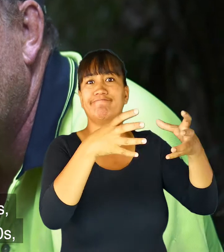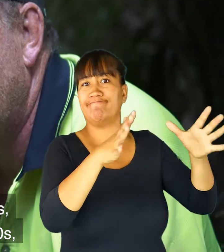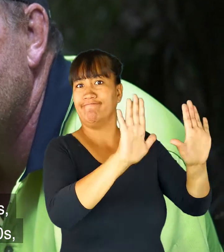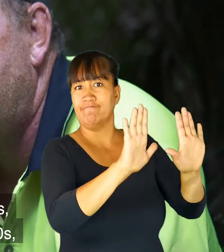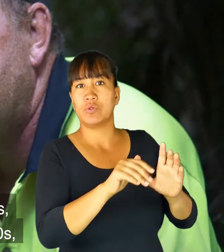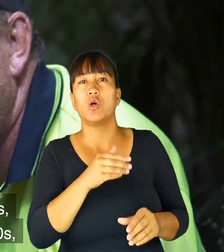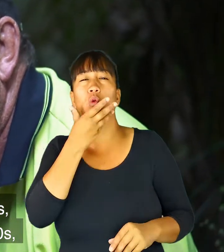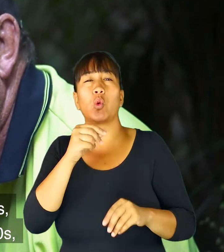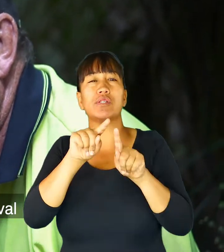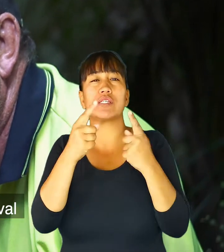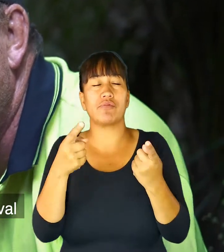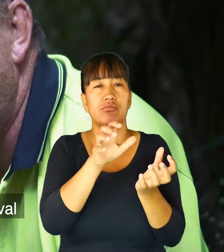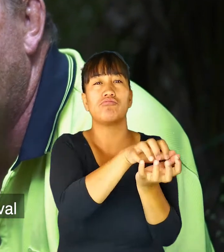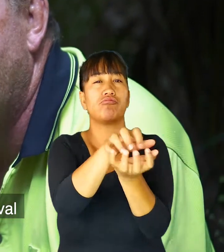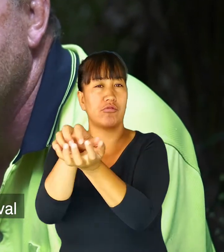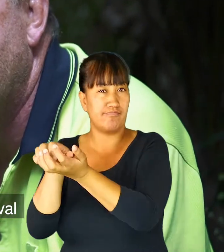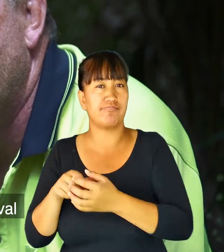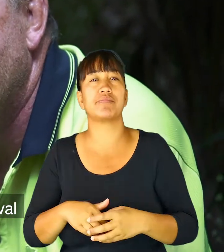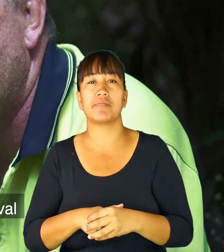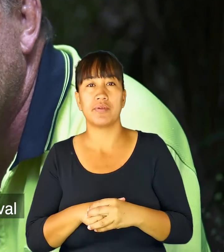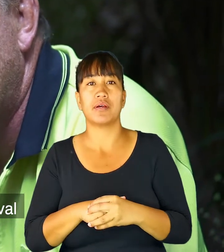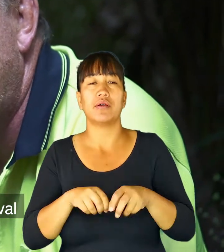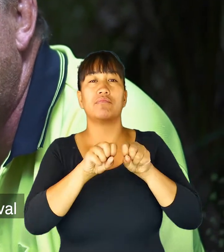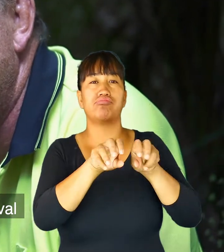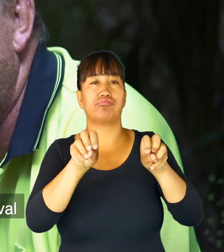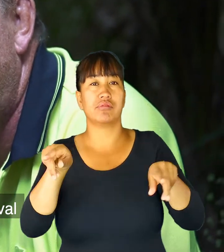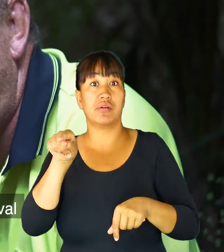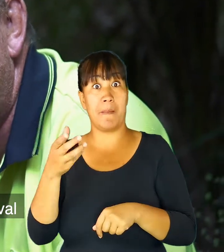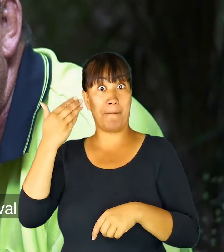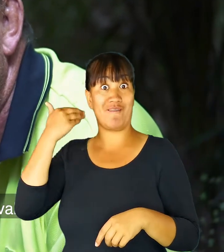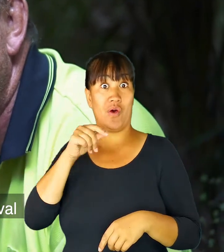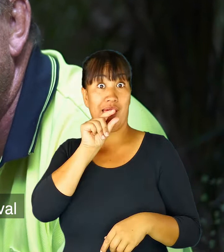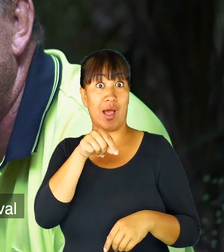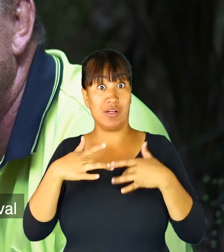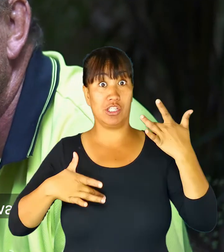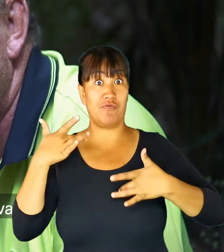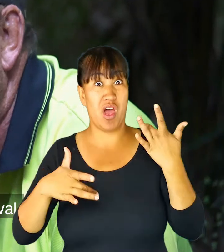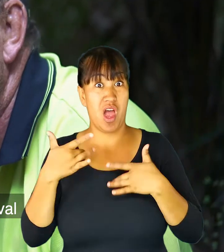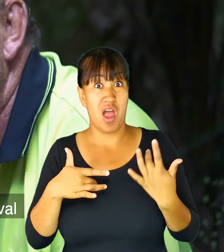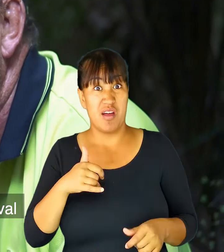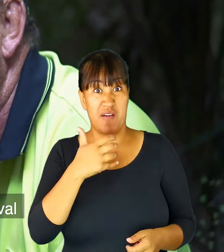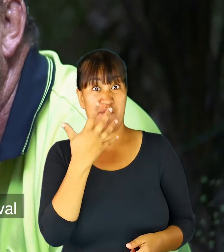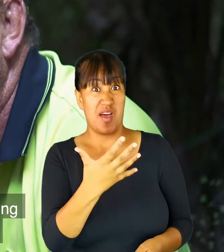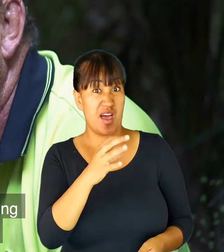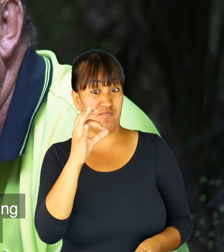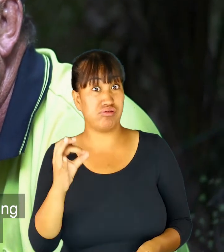Doc 200s, but the important thing is our chick survival went from 5% to